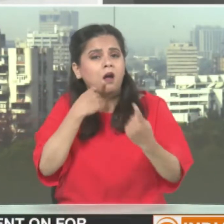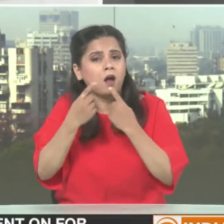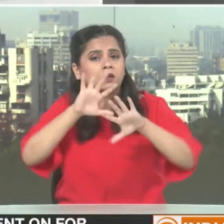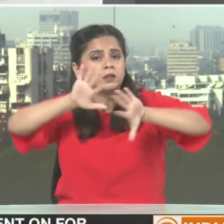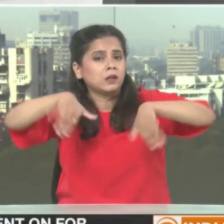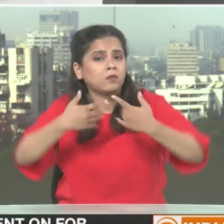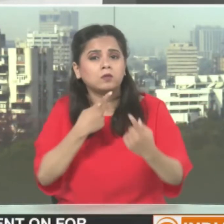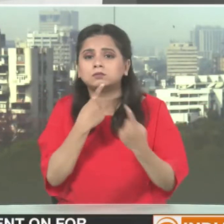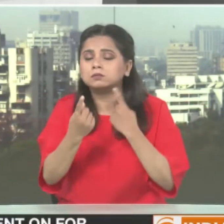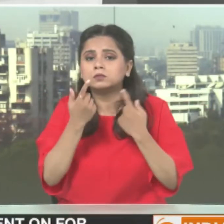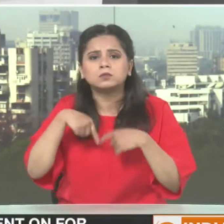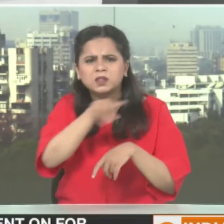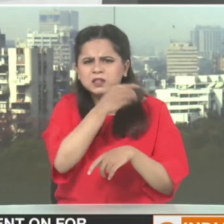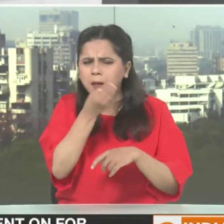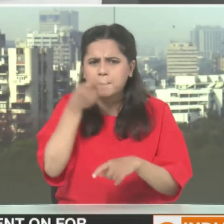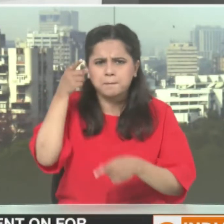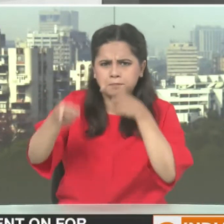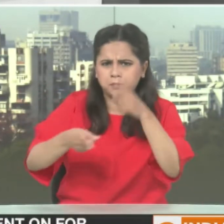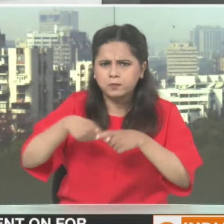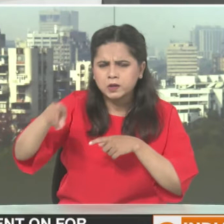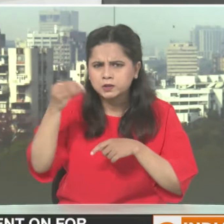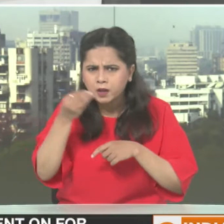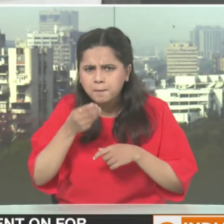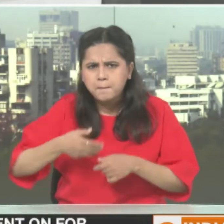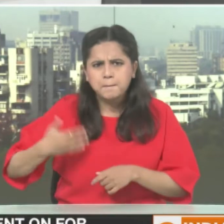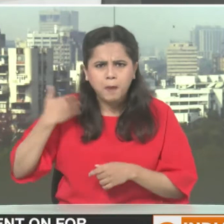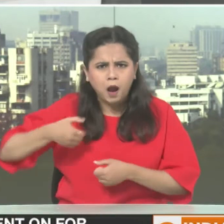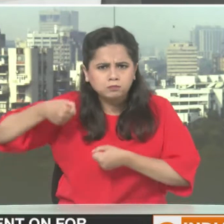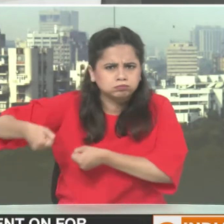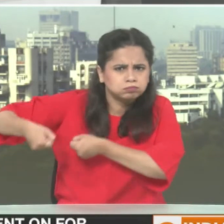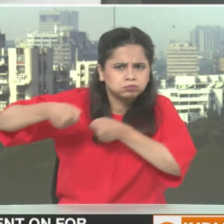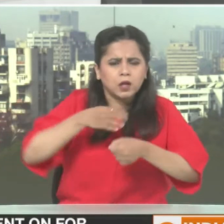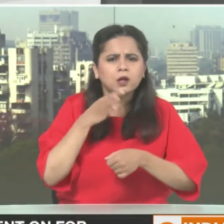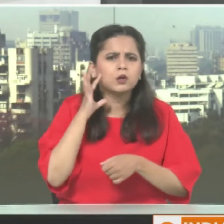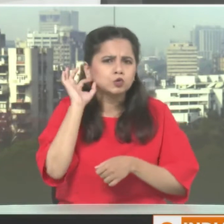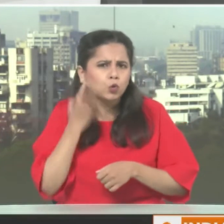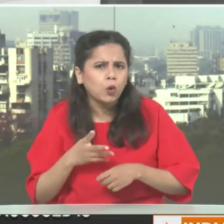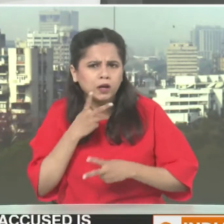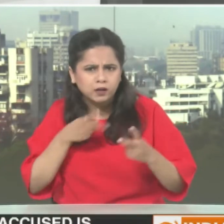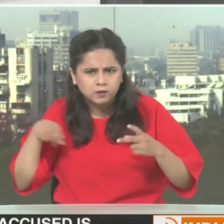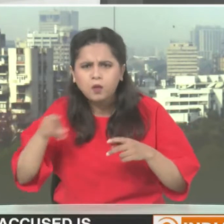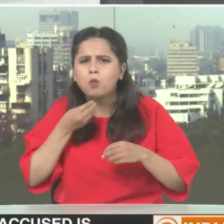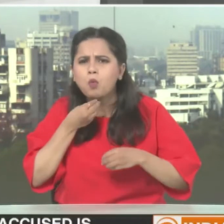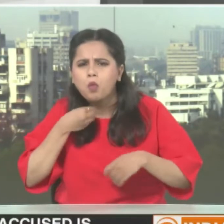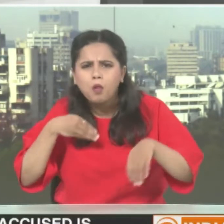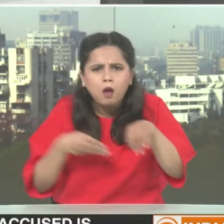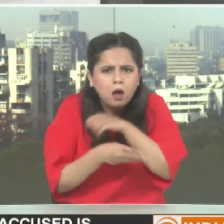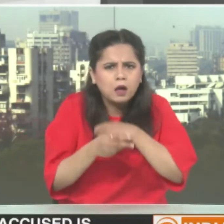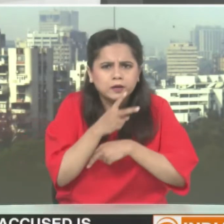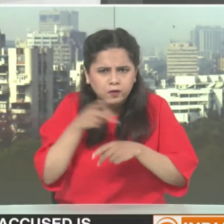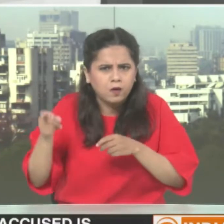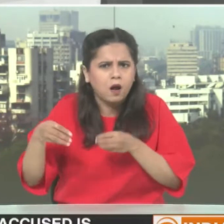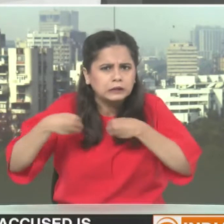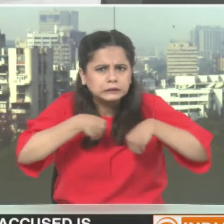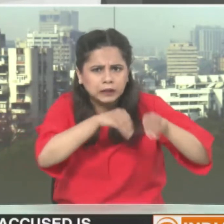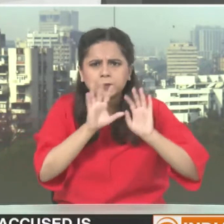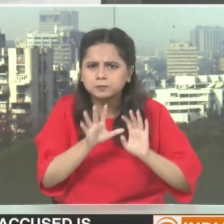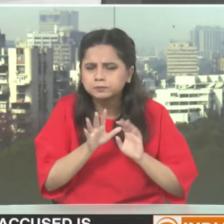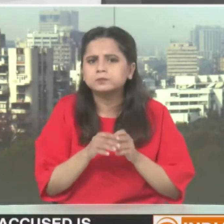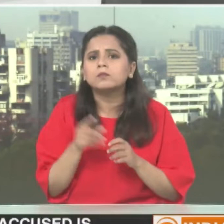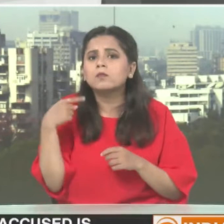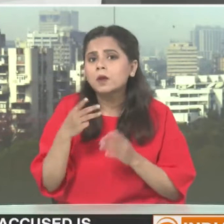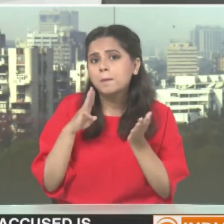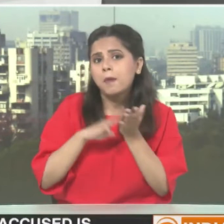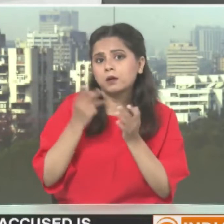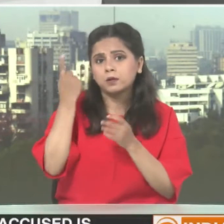alleged links with some of the accused in the diplomatic baggage gold smuggling case is being probed. On Monday, he was interrogated for